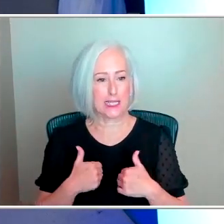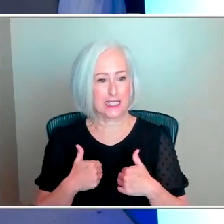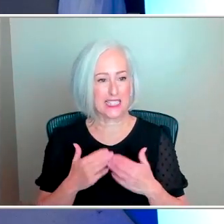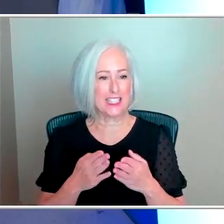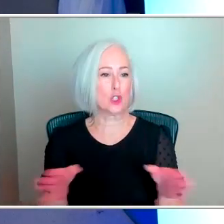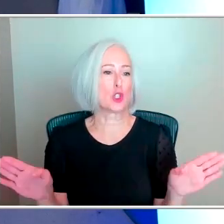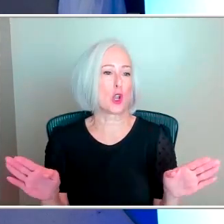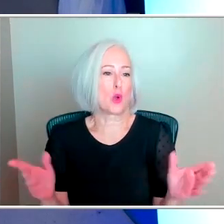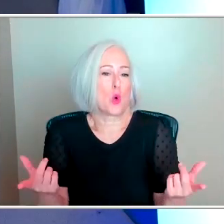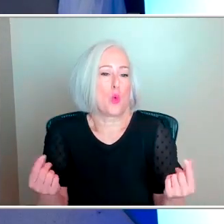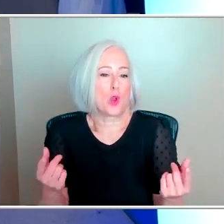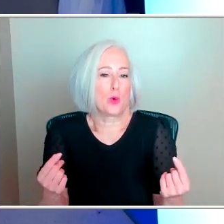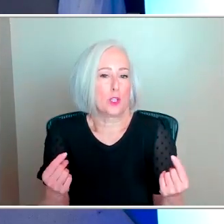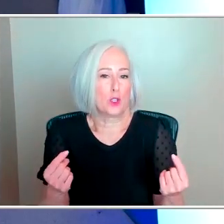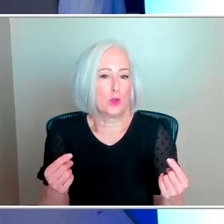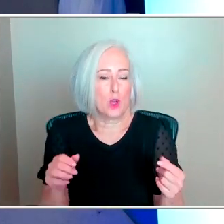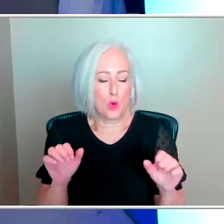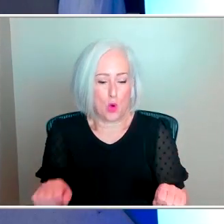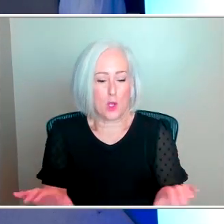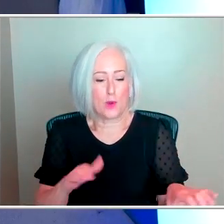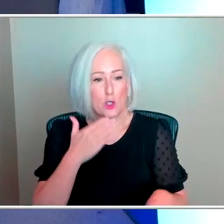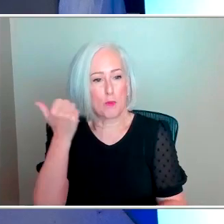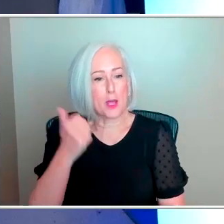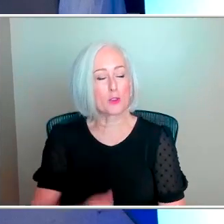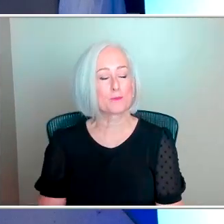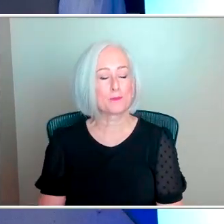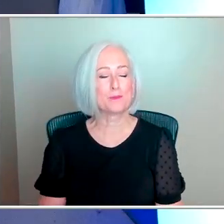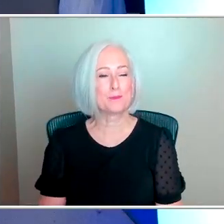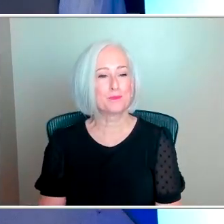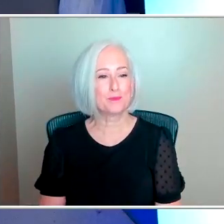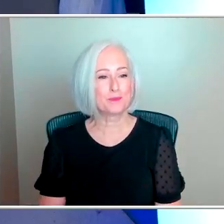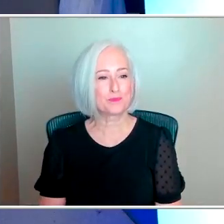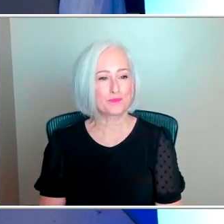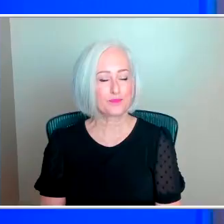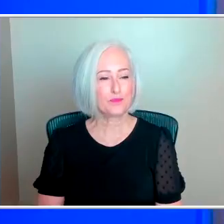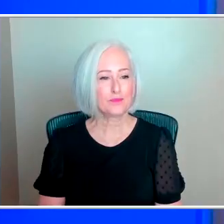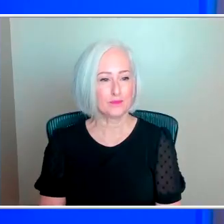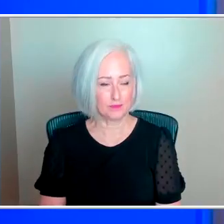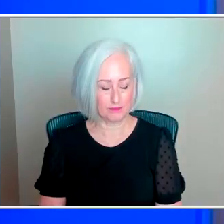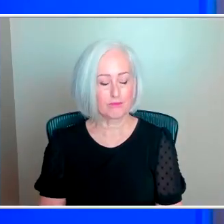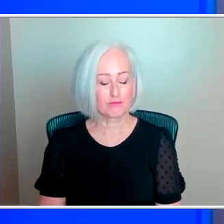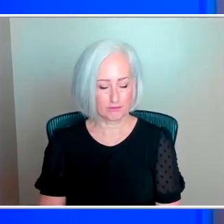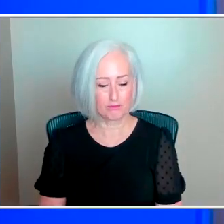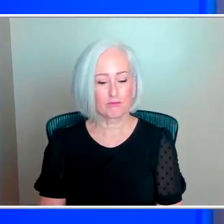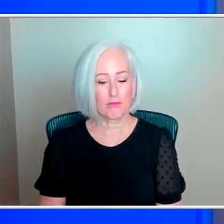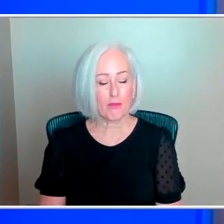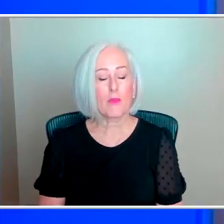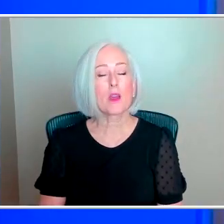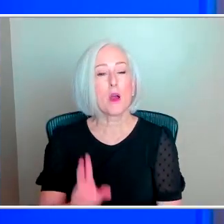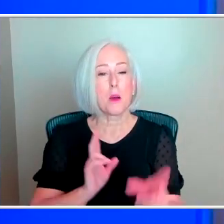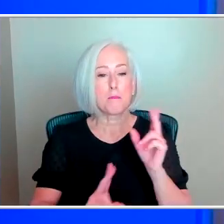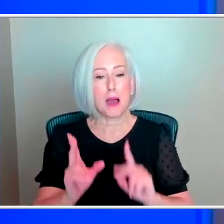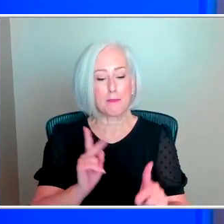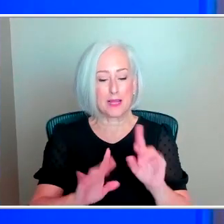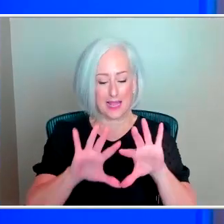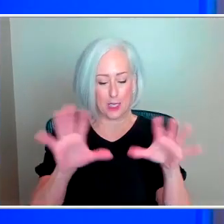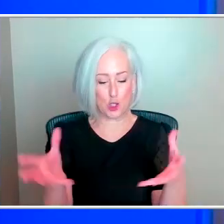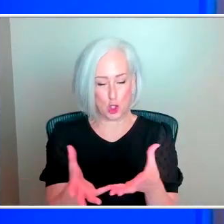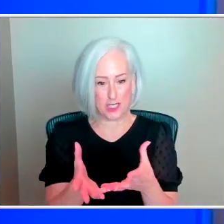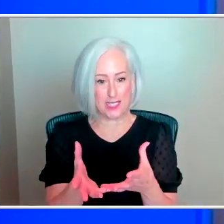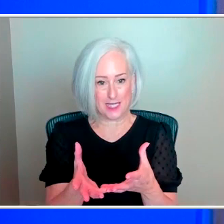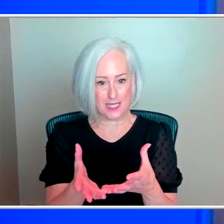doing? What could we be doing better? Well, again, population-wise, I suppose it's still